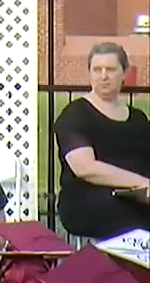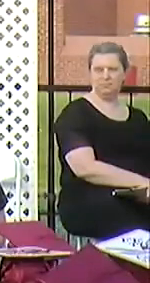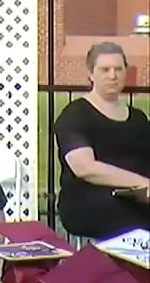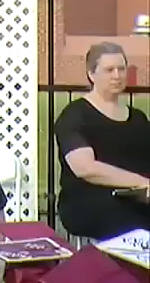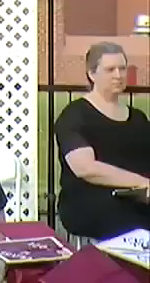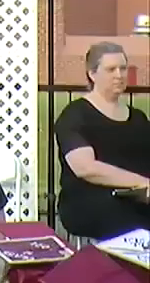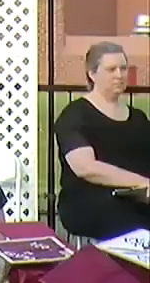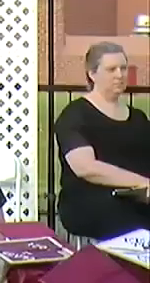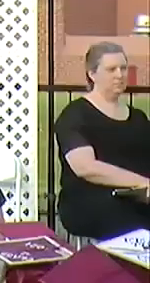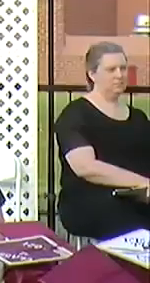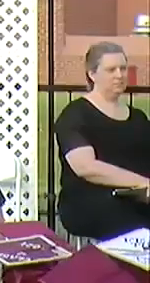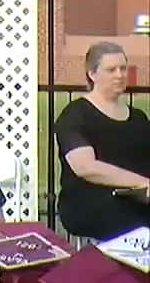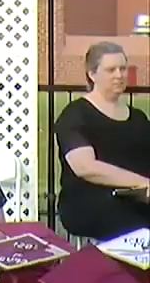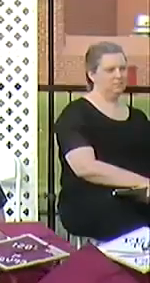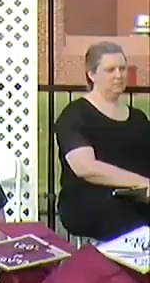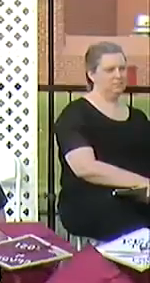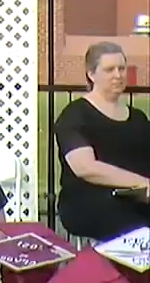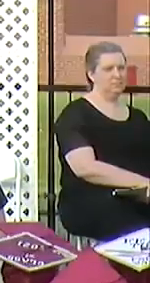Veronica L. Papil.